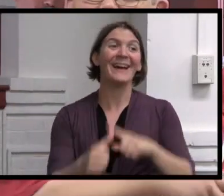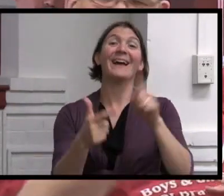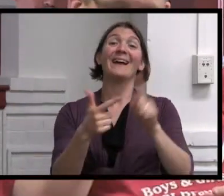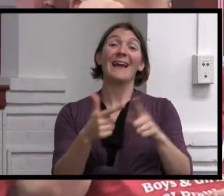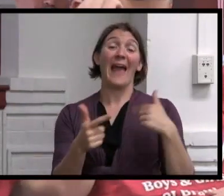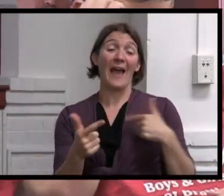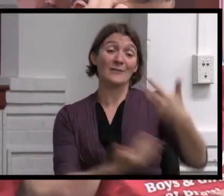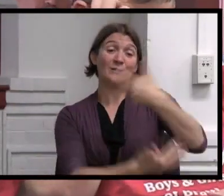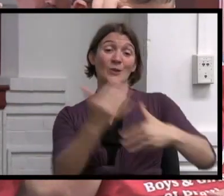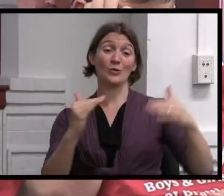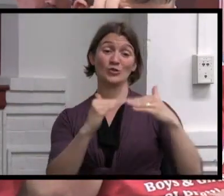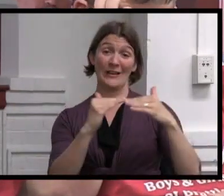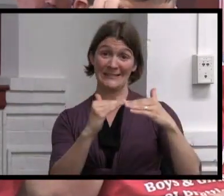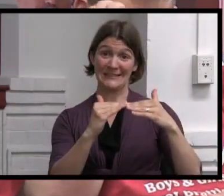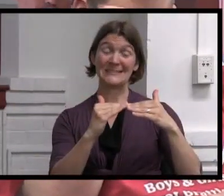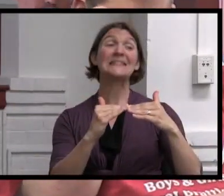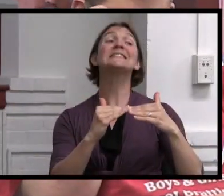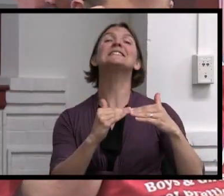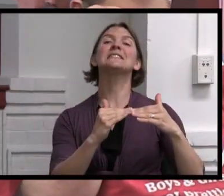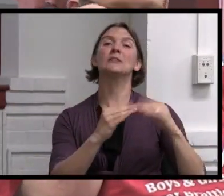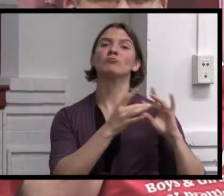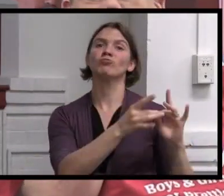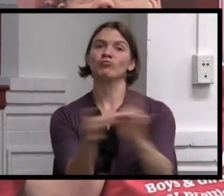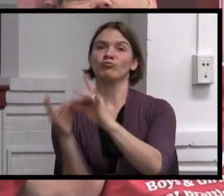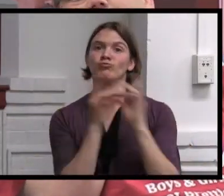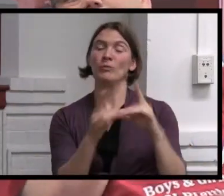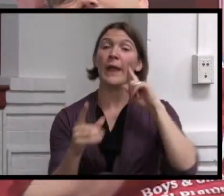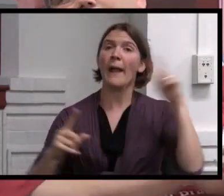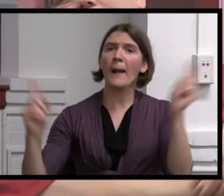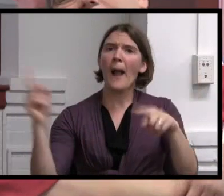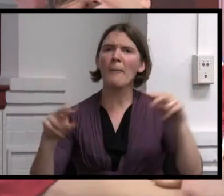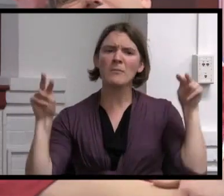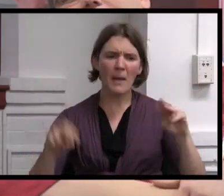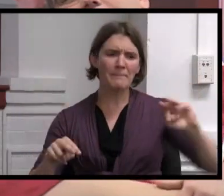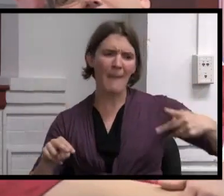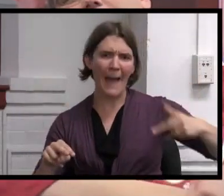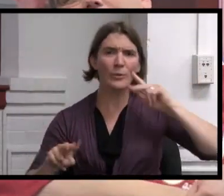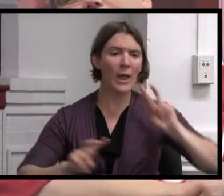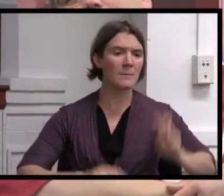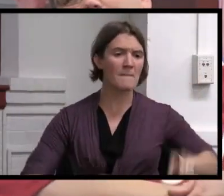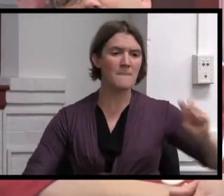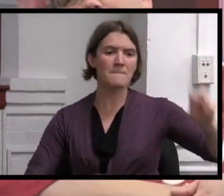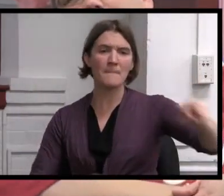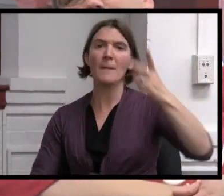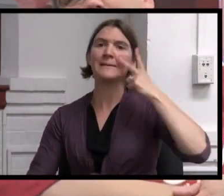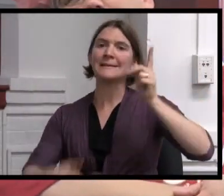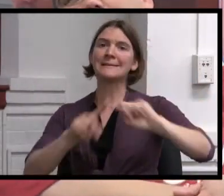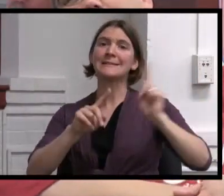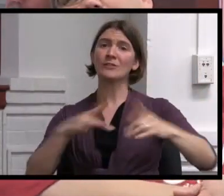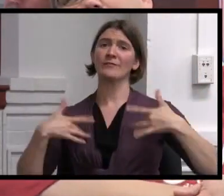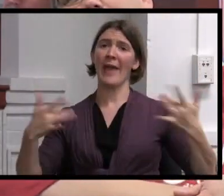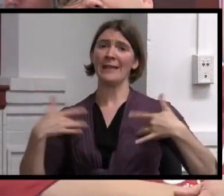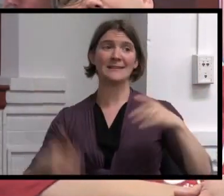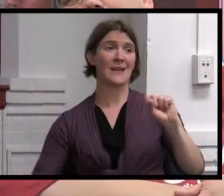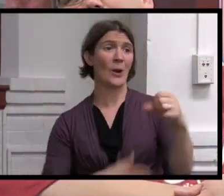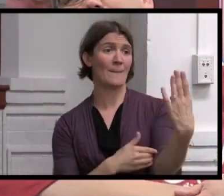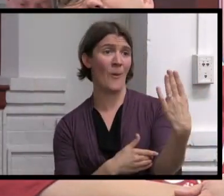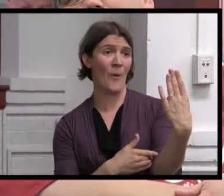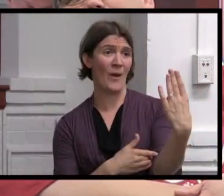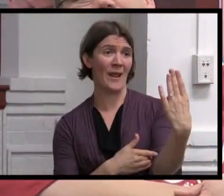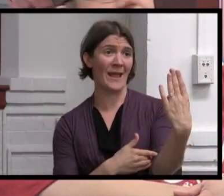social justice resistance promenade around downtown Brattleboro. You can come pick up a map at the River Garden. That's a new thing also on Saturday